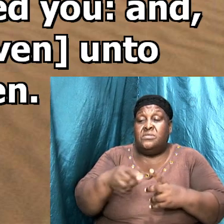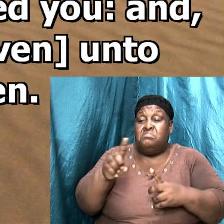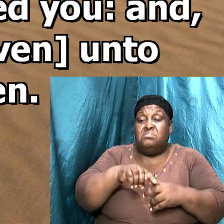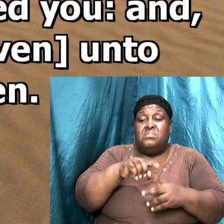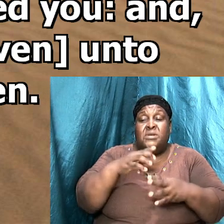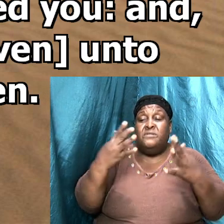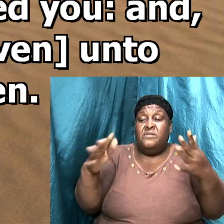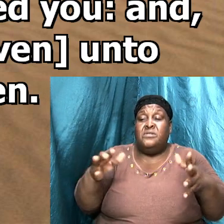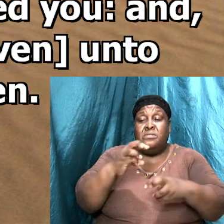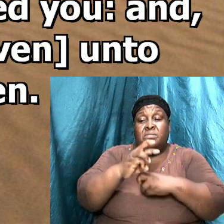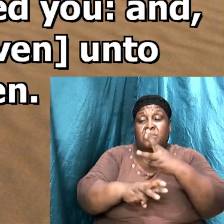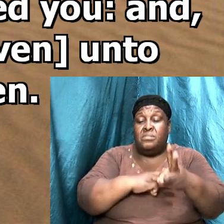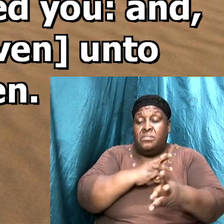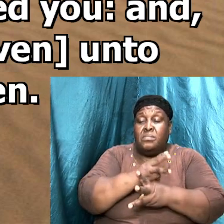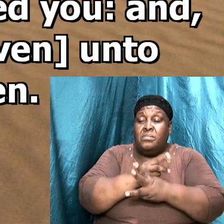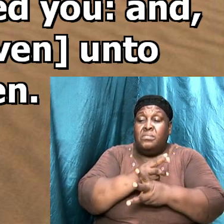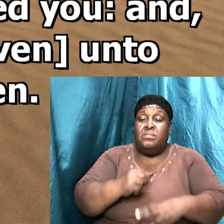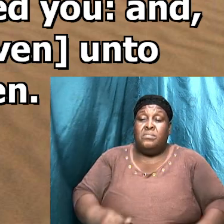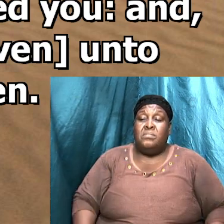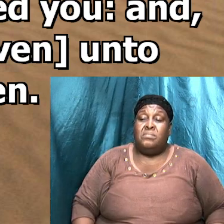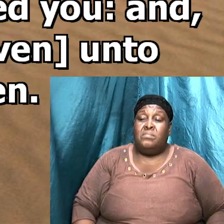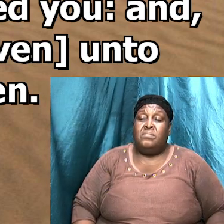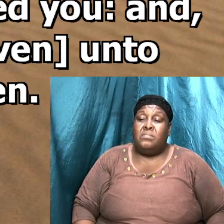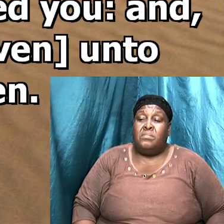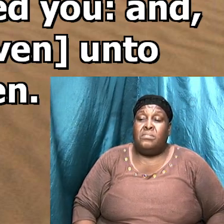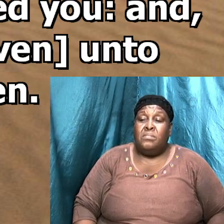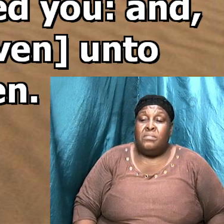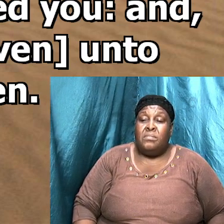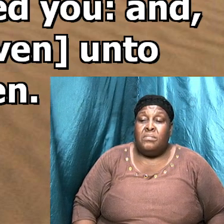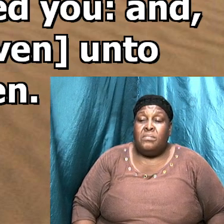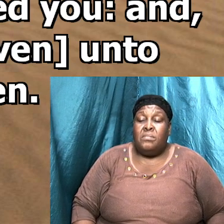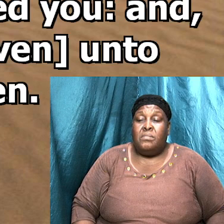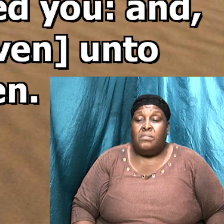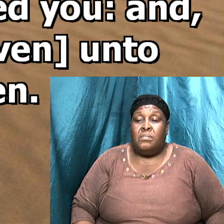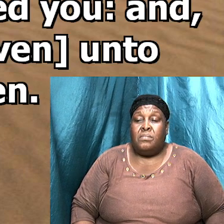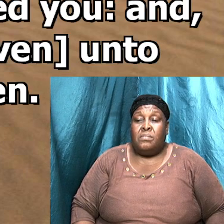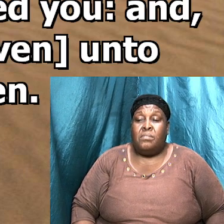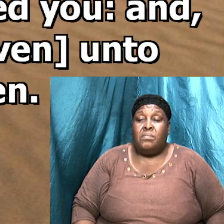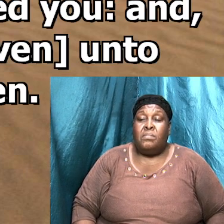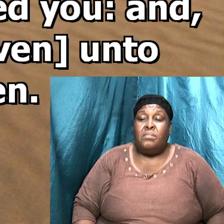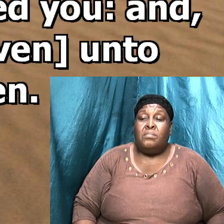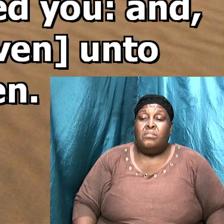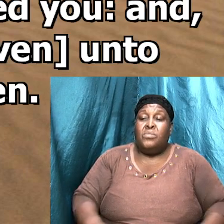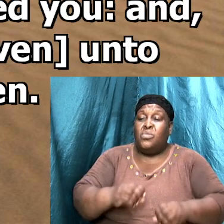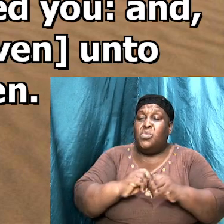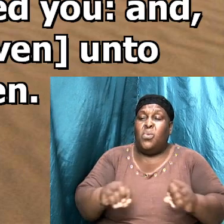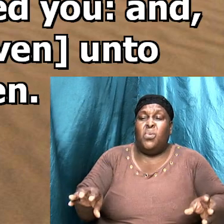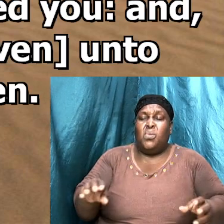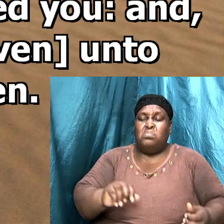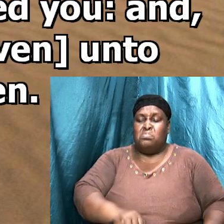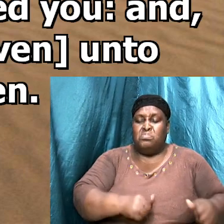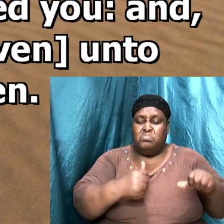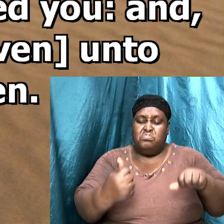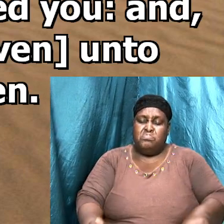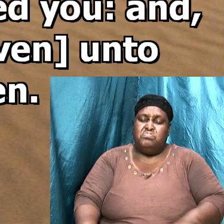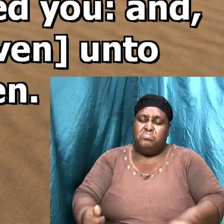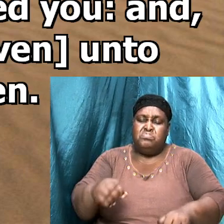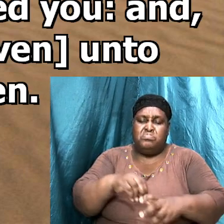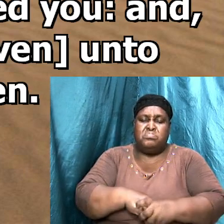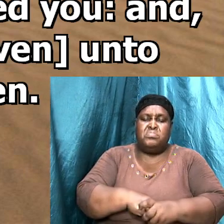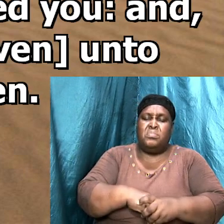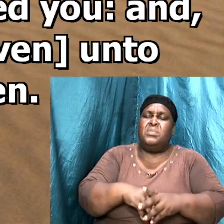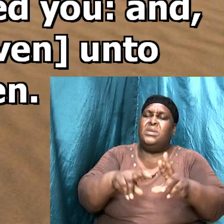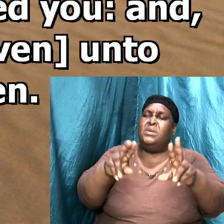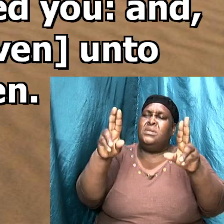So the passage supports baptism. But it does not support baptism in a